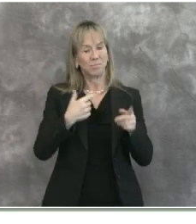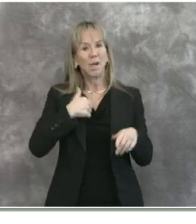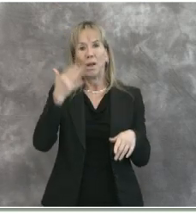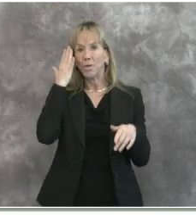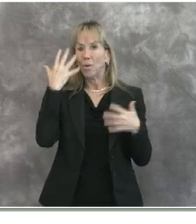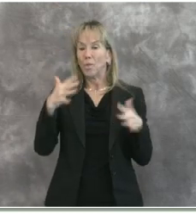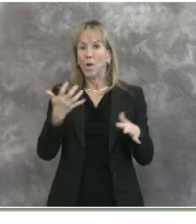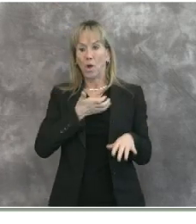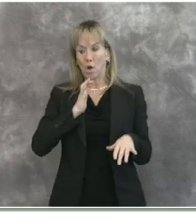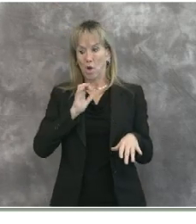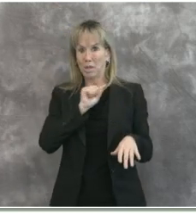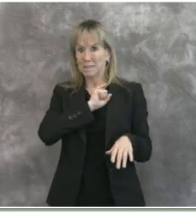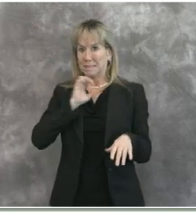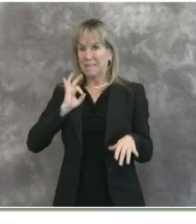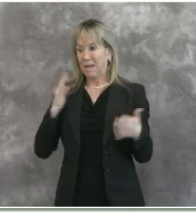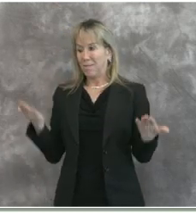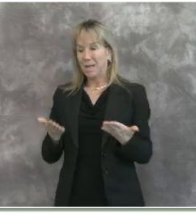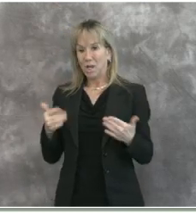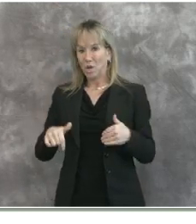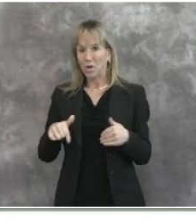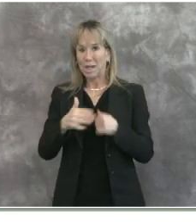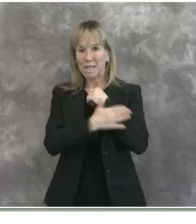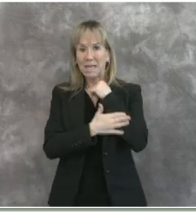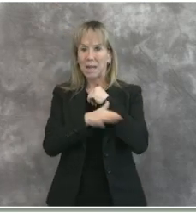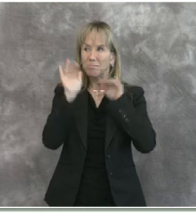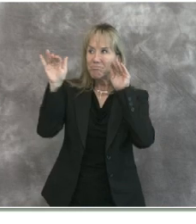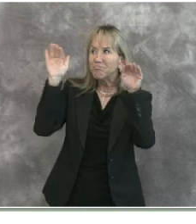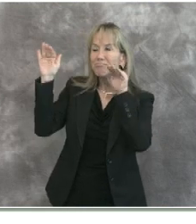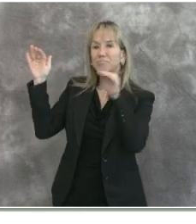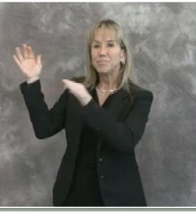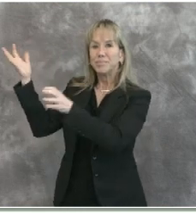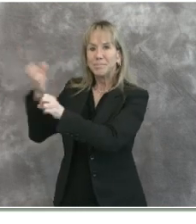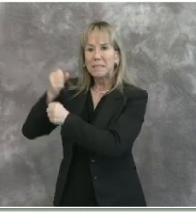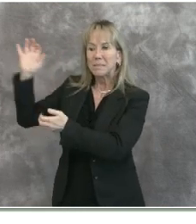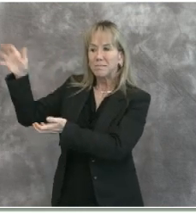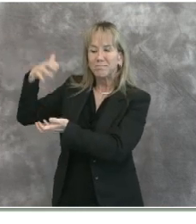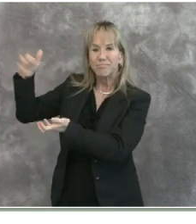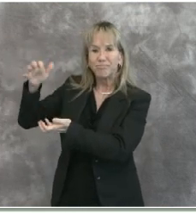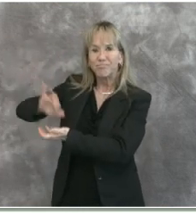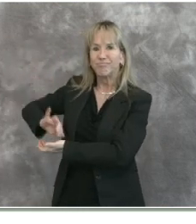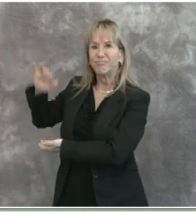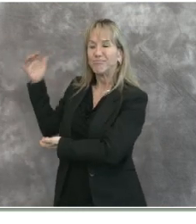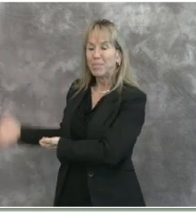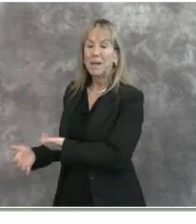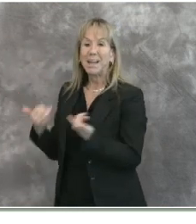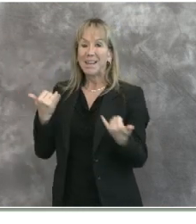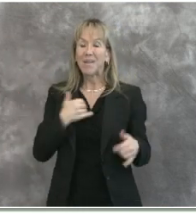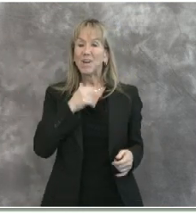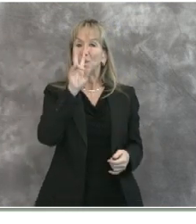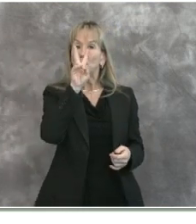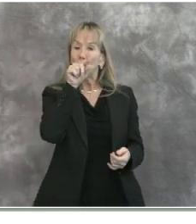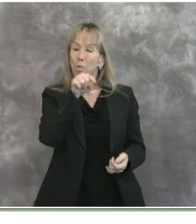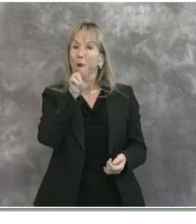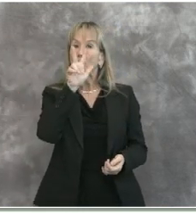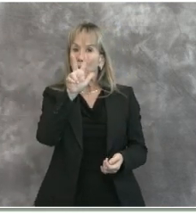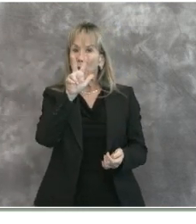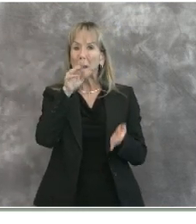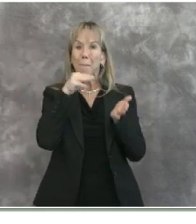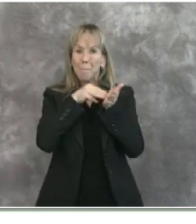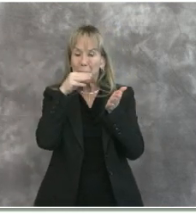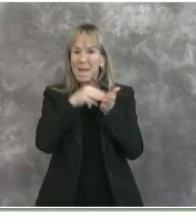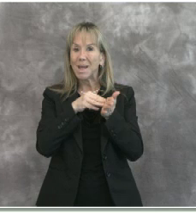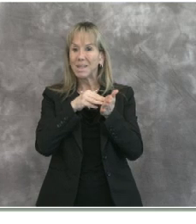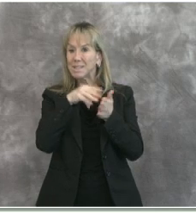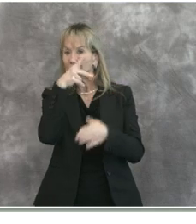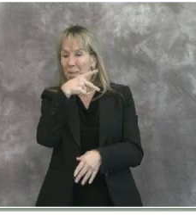part of our staff here at the county to acquire those and make those available to our healthcare systems. We're now just shy of 2.3 million individual items